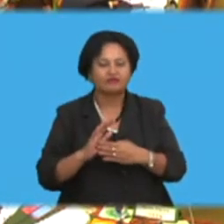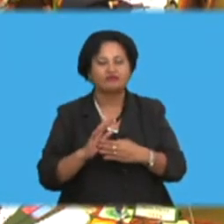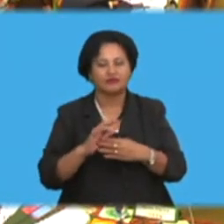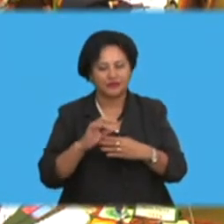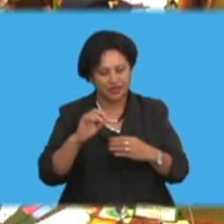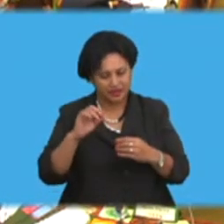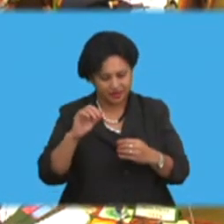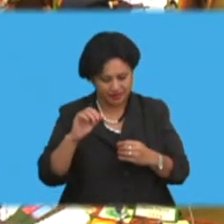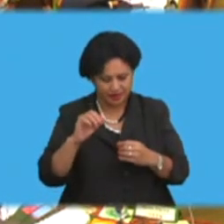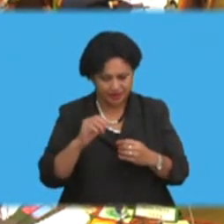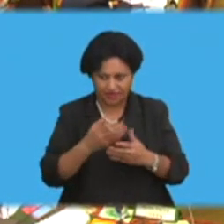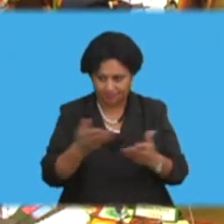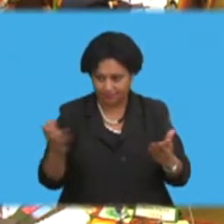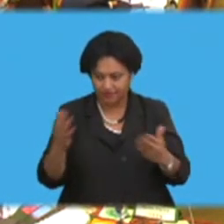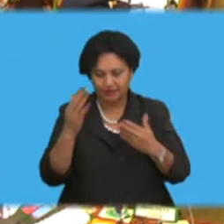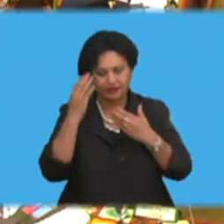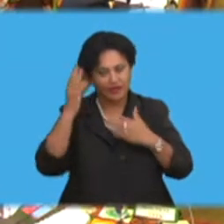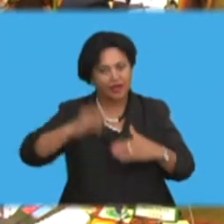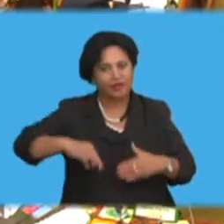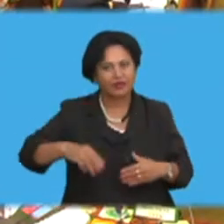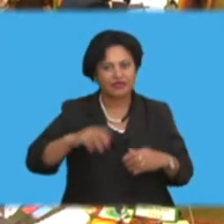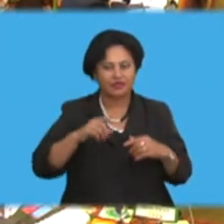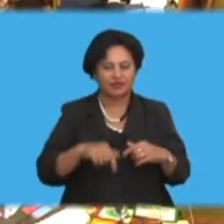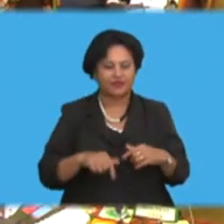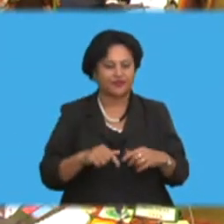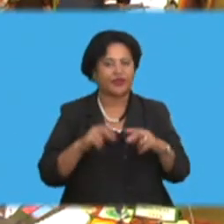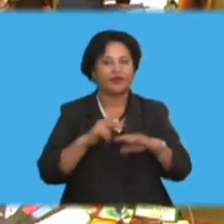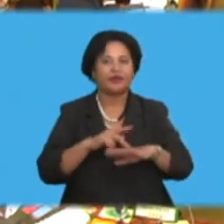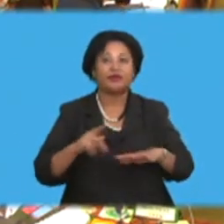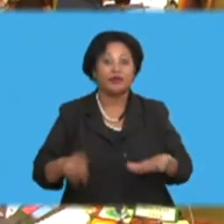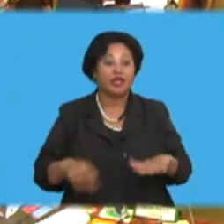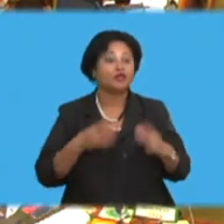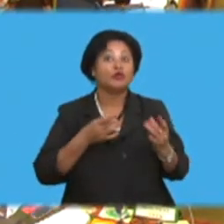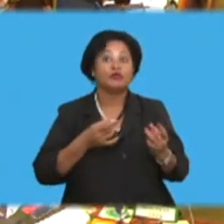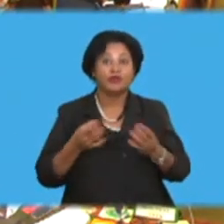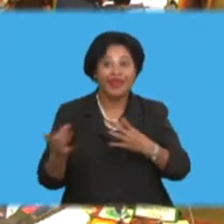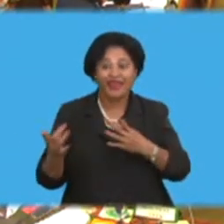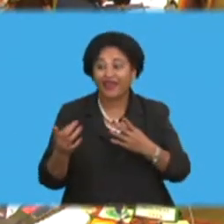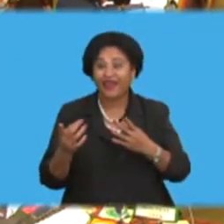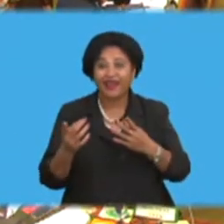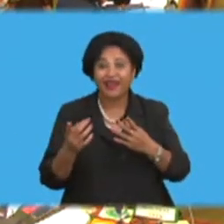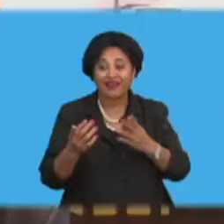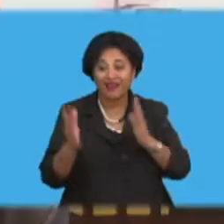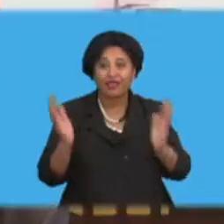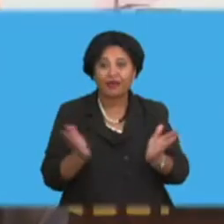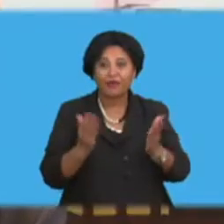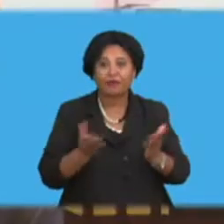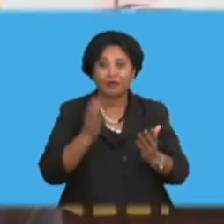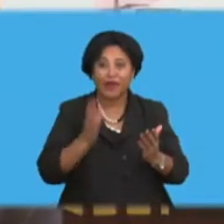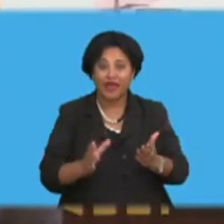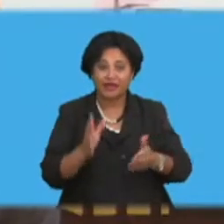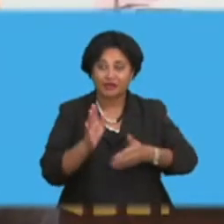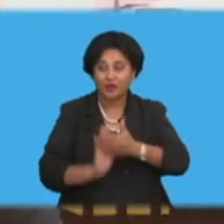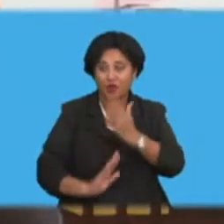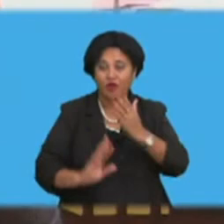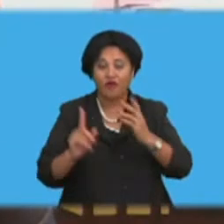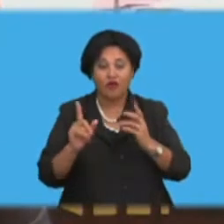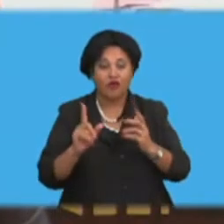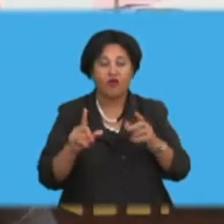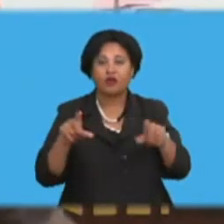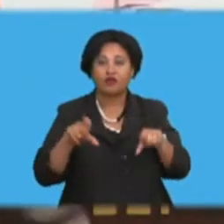Yes. In order to prepare an athlete for the Commonwealth Games, he has to be qualified